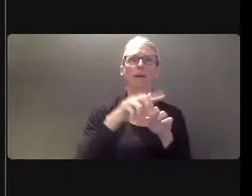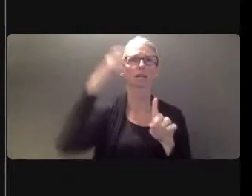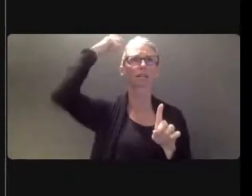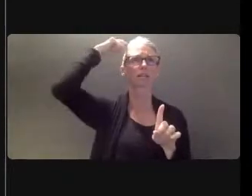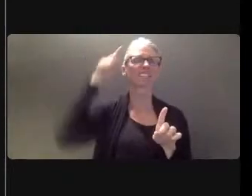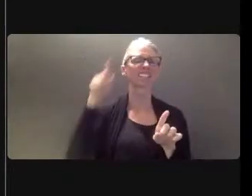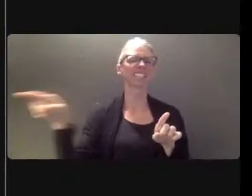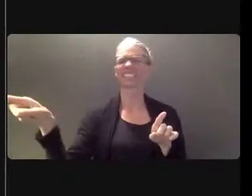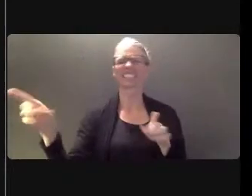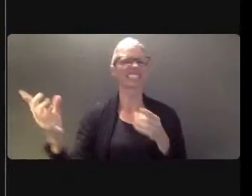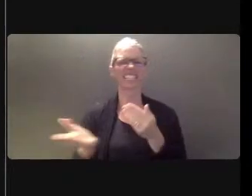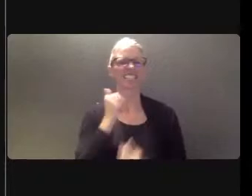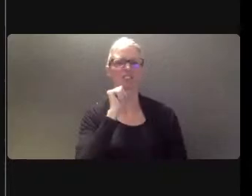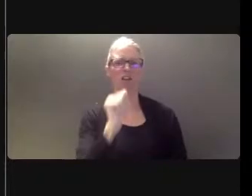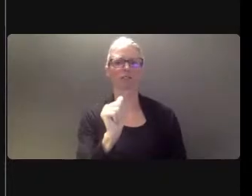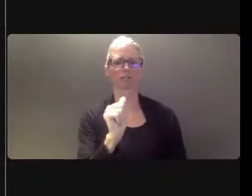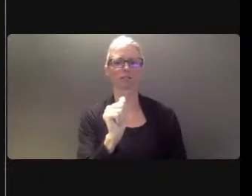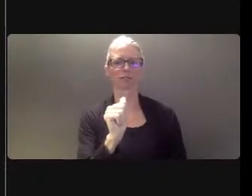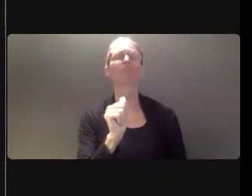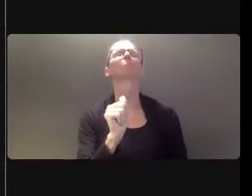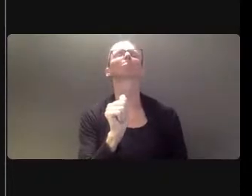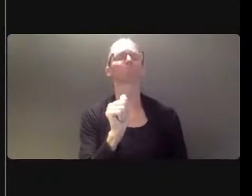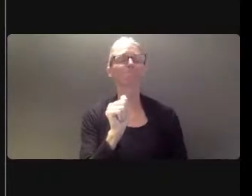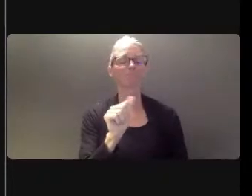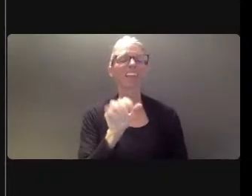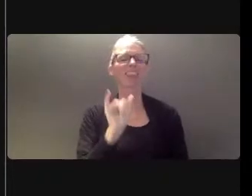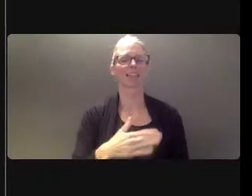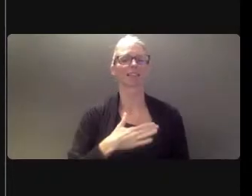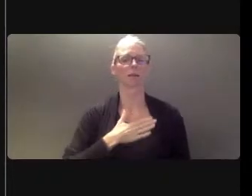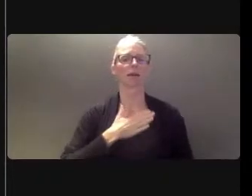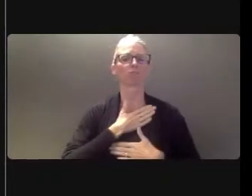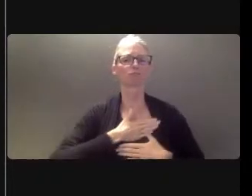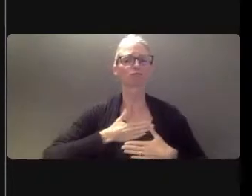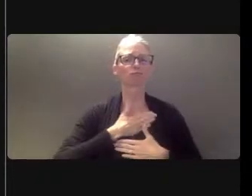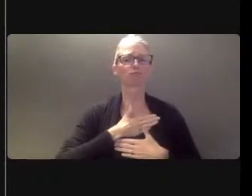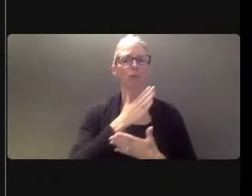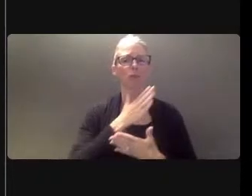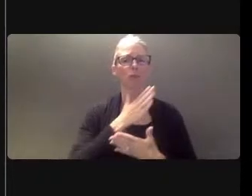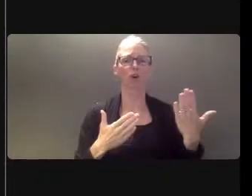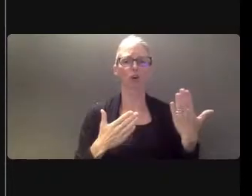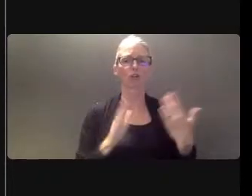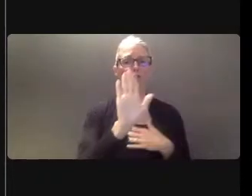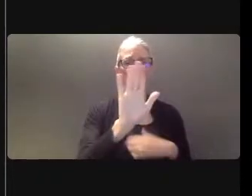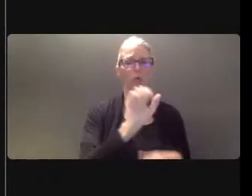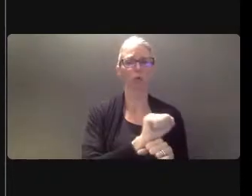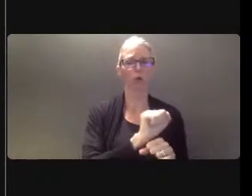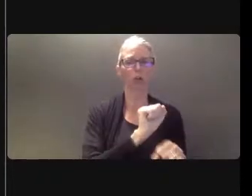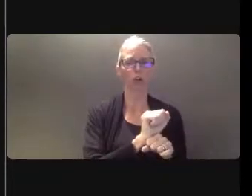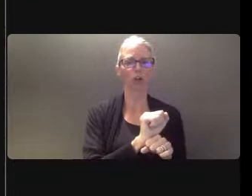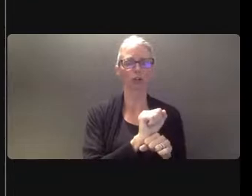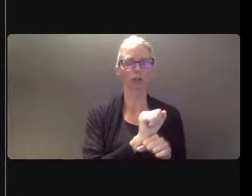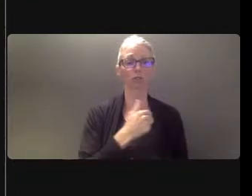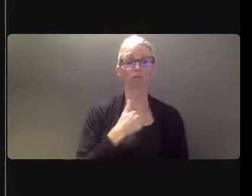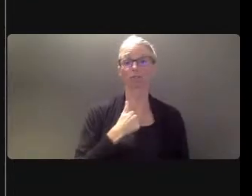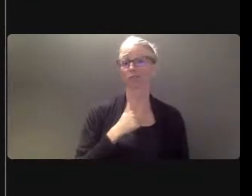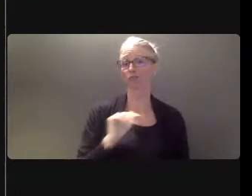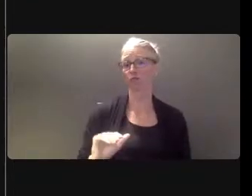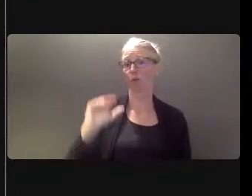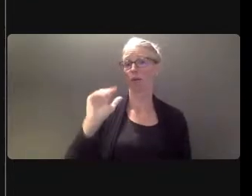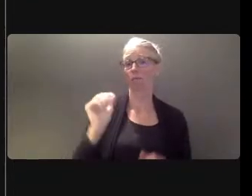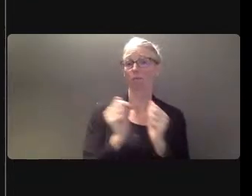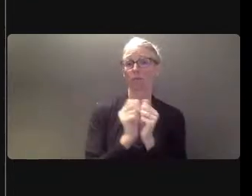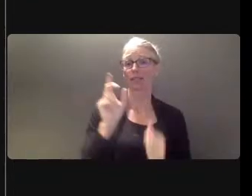I think that's what I've really enjoyed. I think maybe that was part of me growing up with my disability, that as a child, I think I